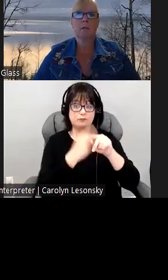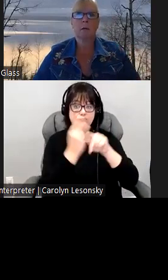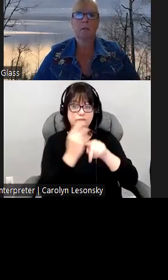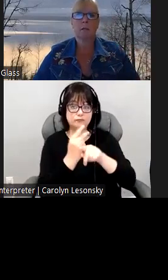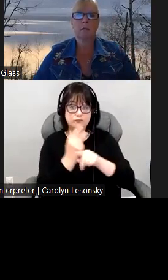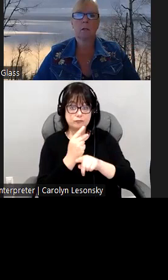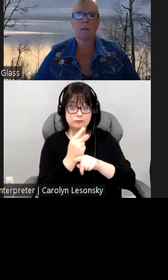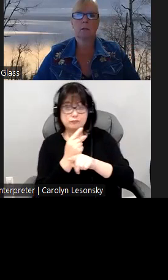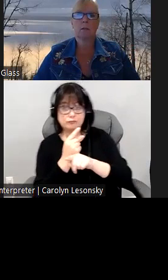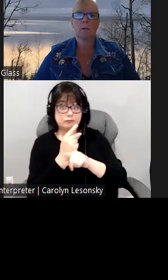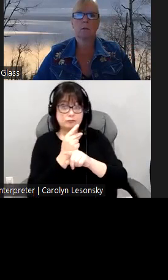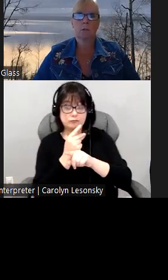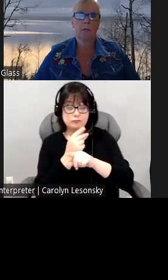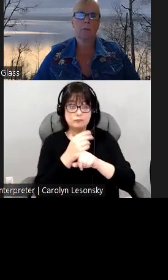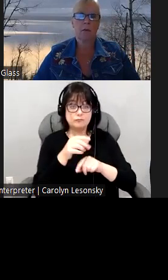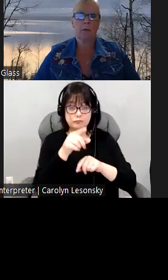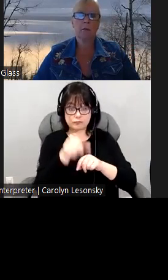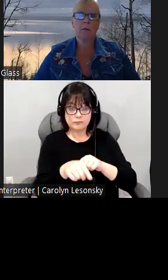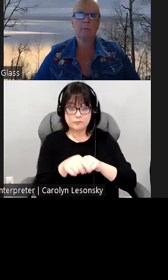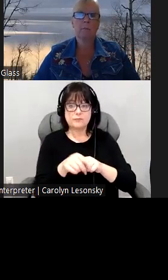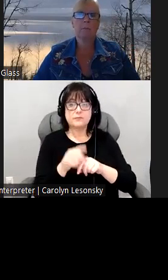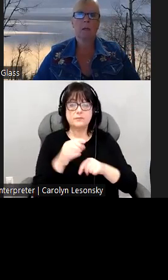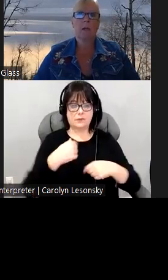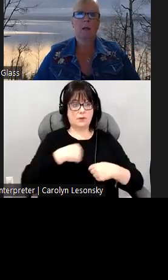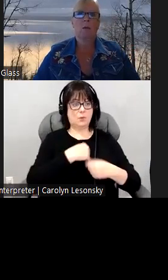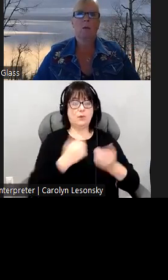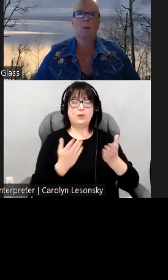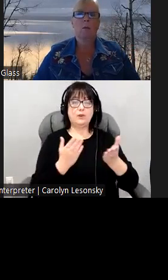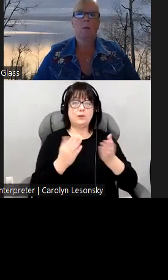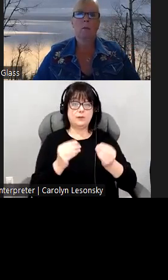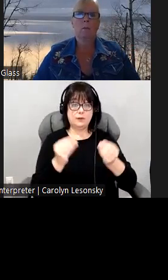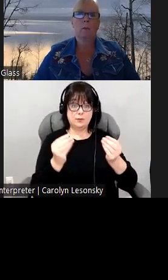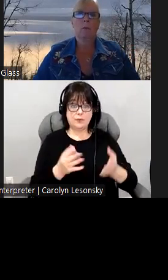presented to us as service providers.